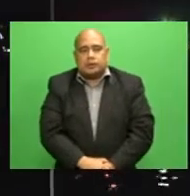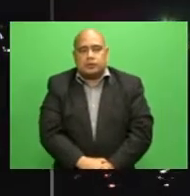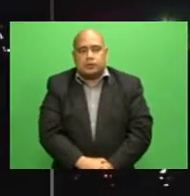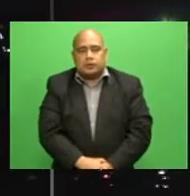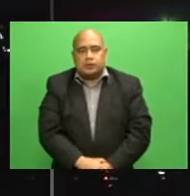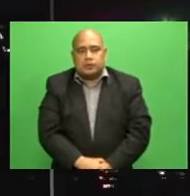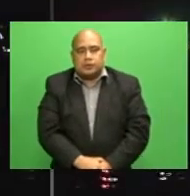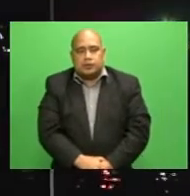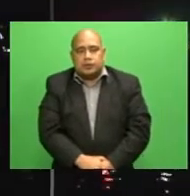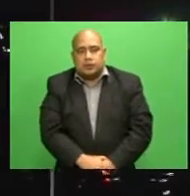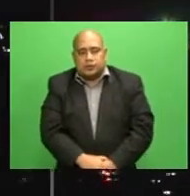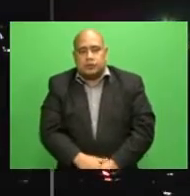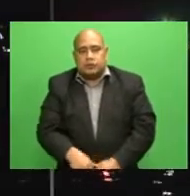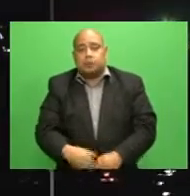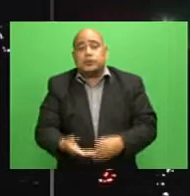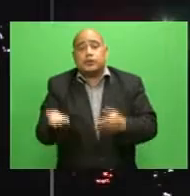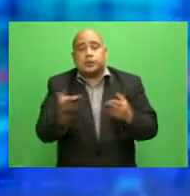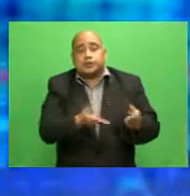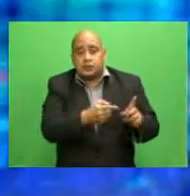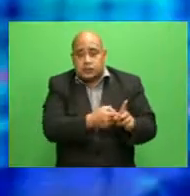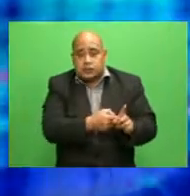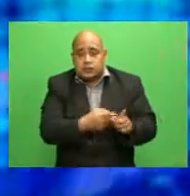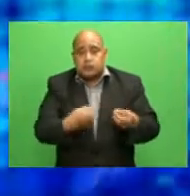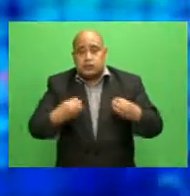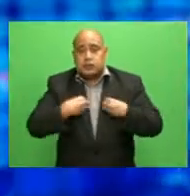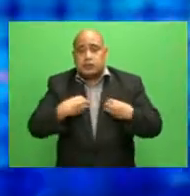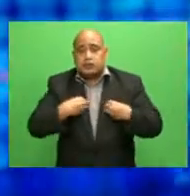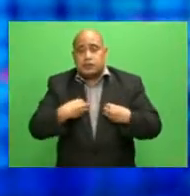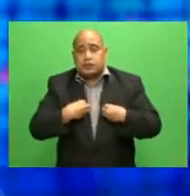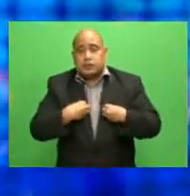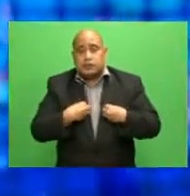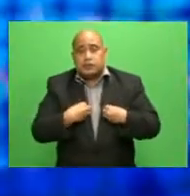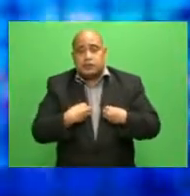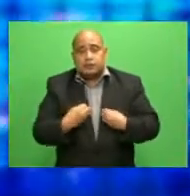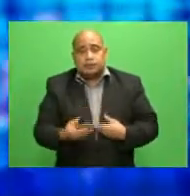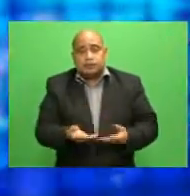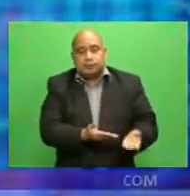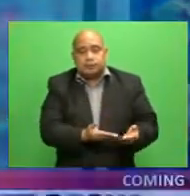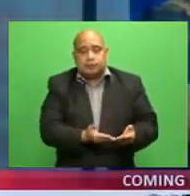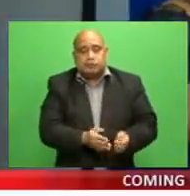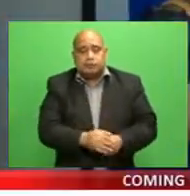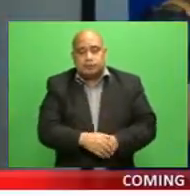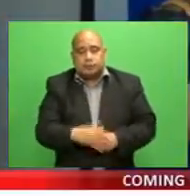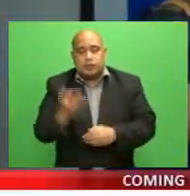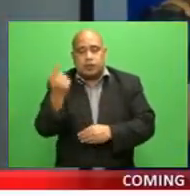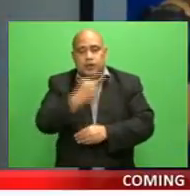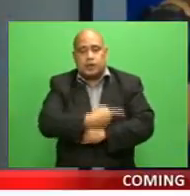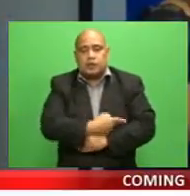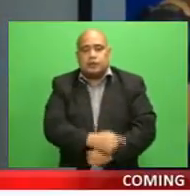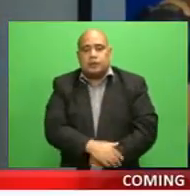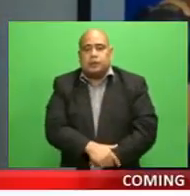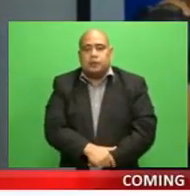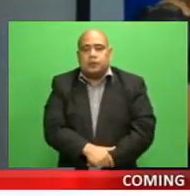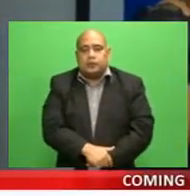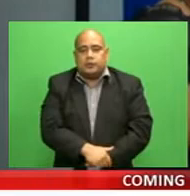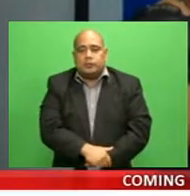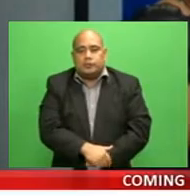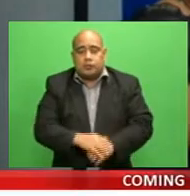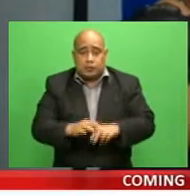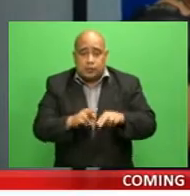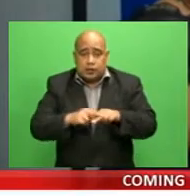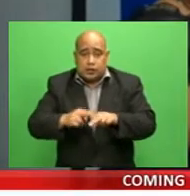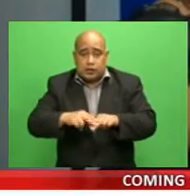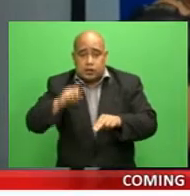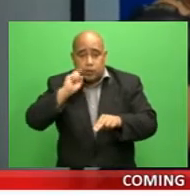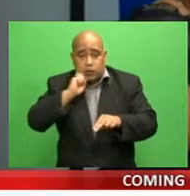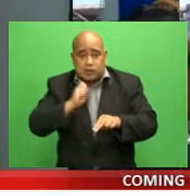with the latest from business. Thanks, Jackie. Coming up in business tonight, Fiji Water donates care packs,